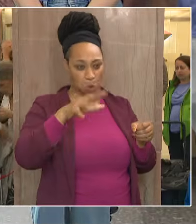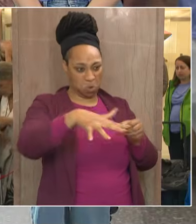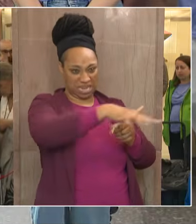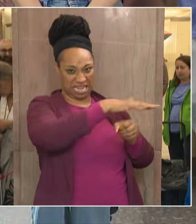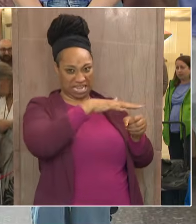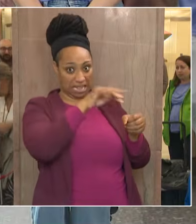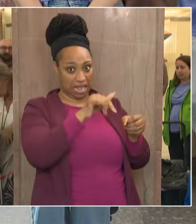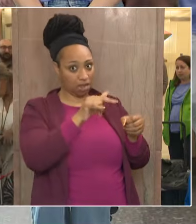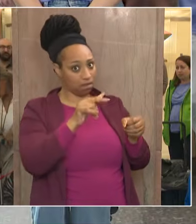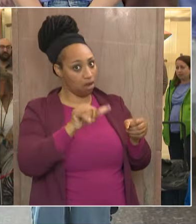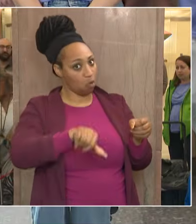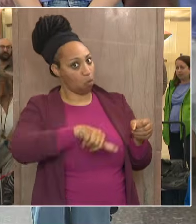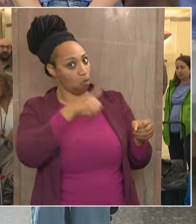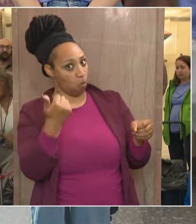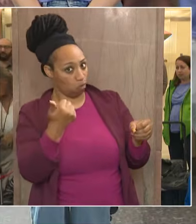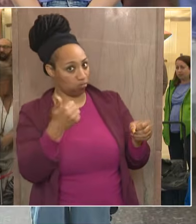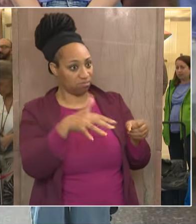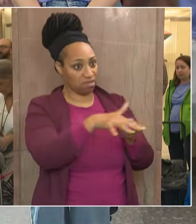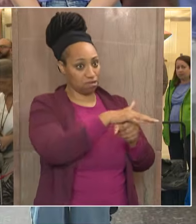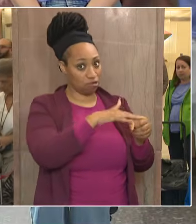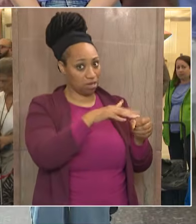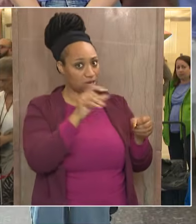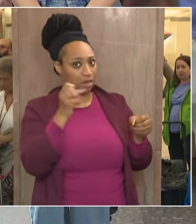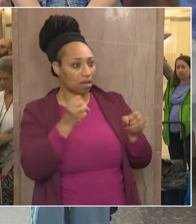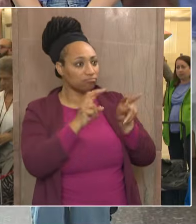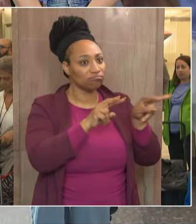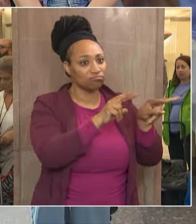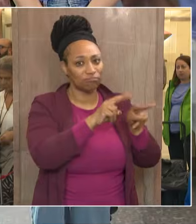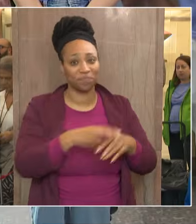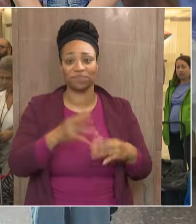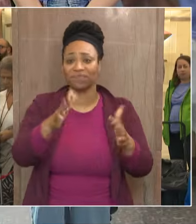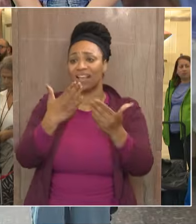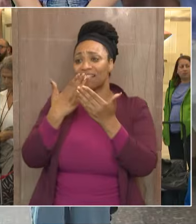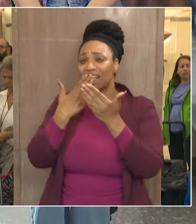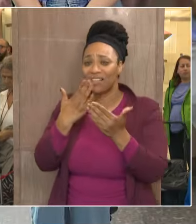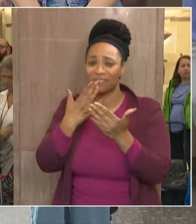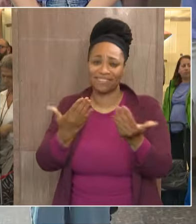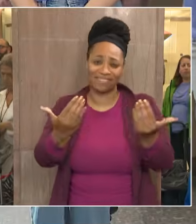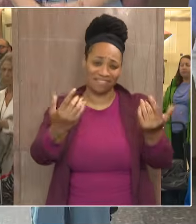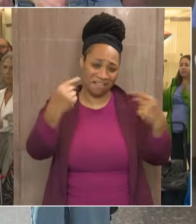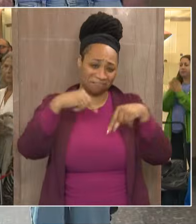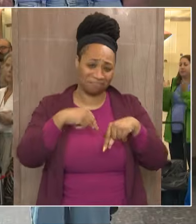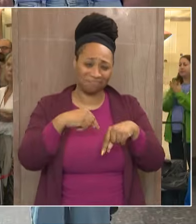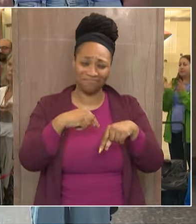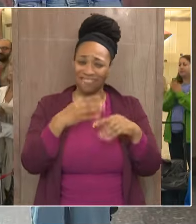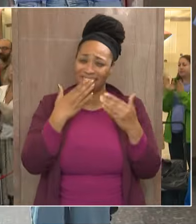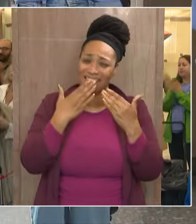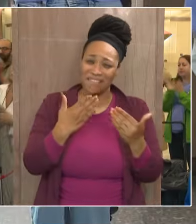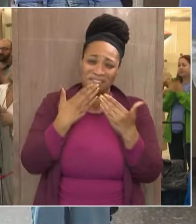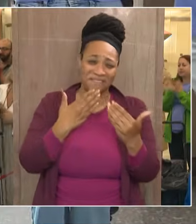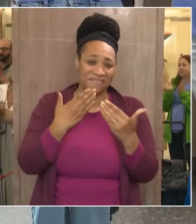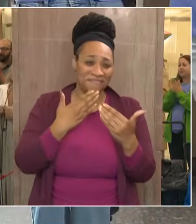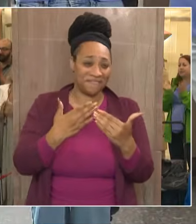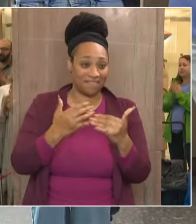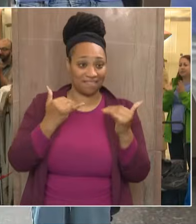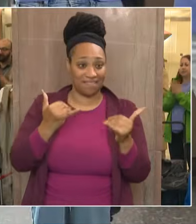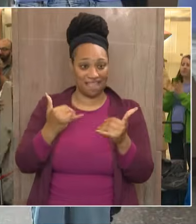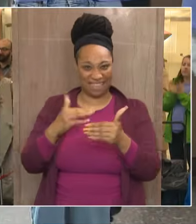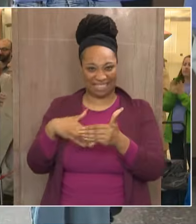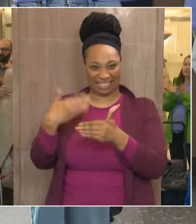of downtown DC. And with that, I'd like to introduce my dear colleague, Rosemary Suggs-Evans from the Department of Small and Local Business